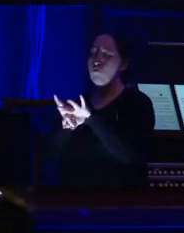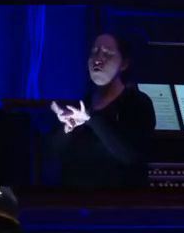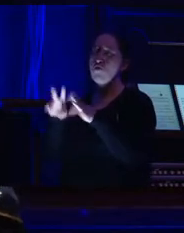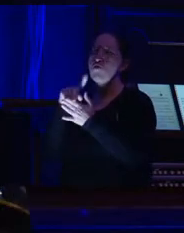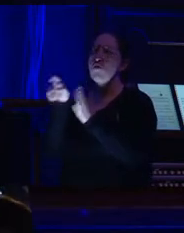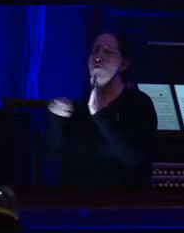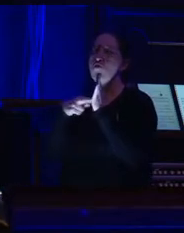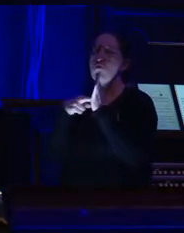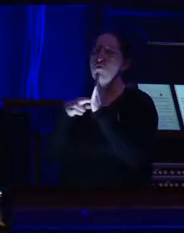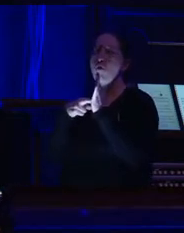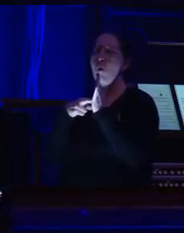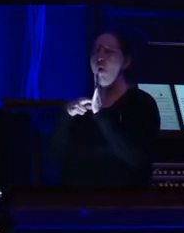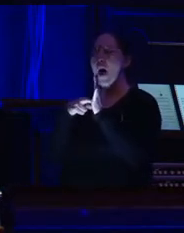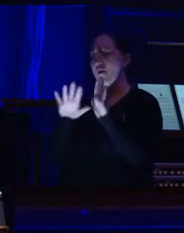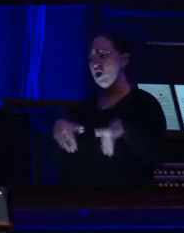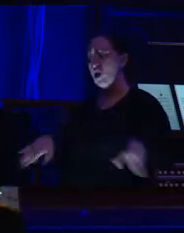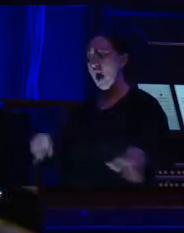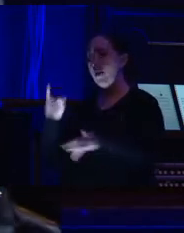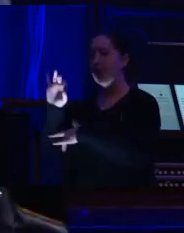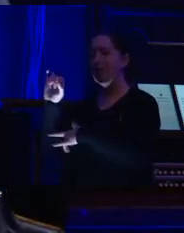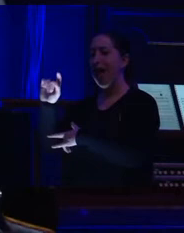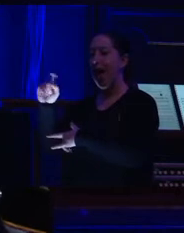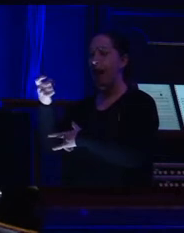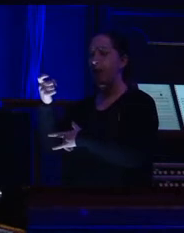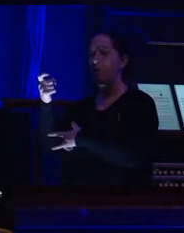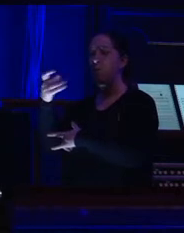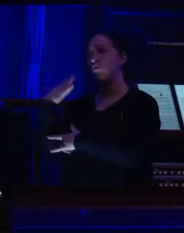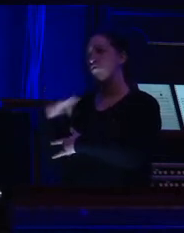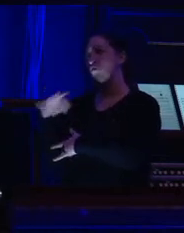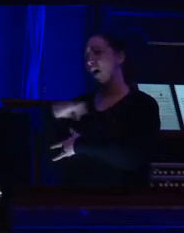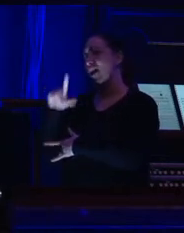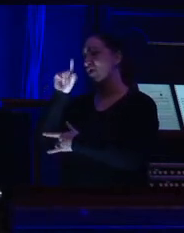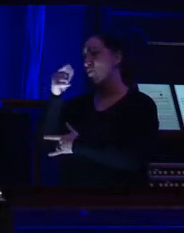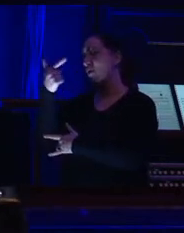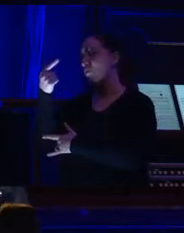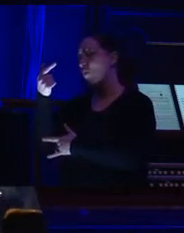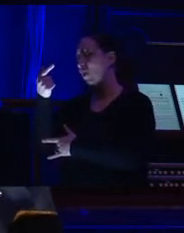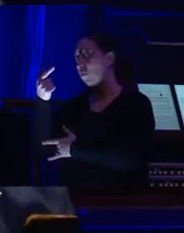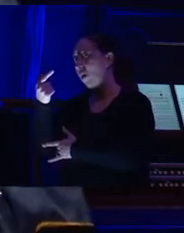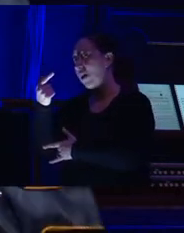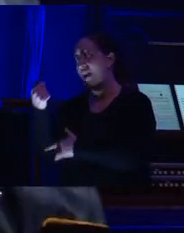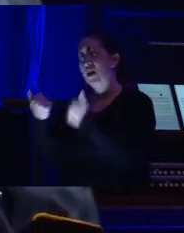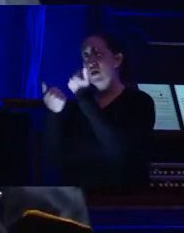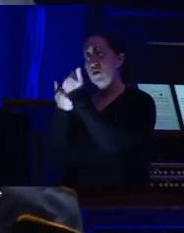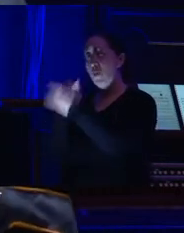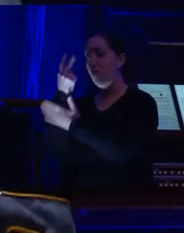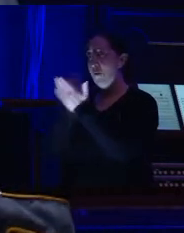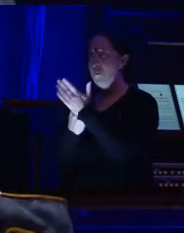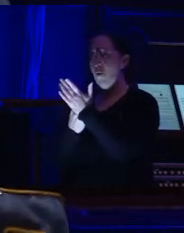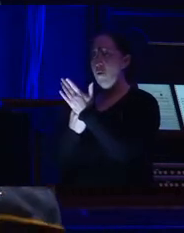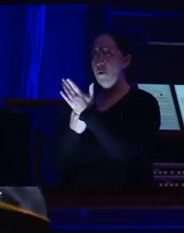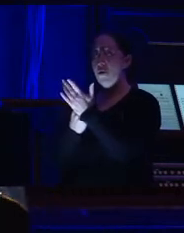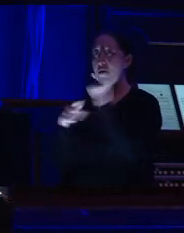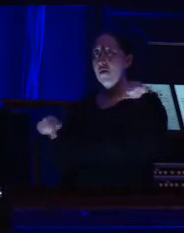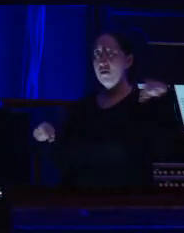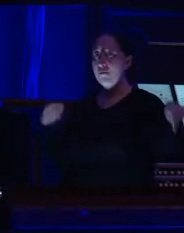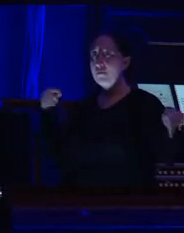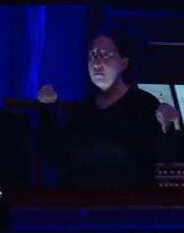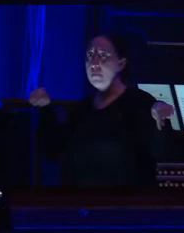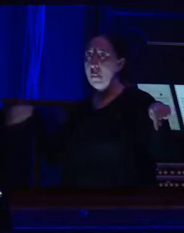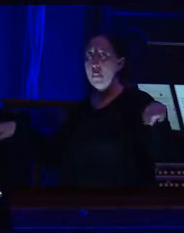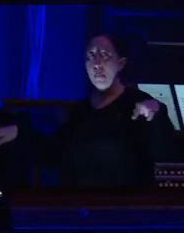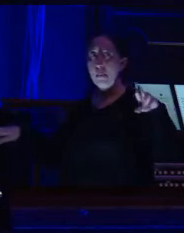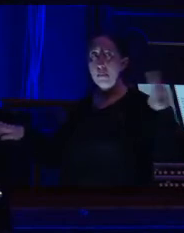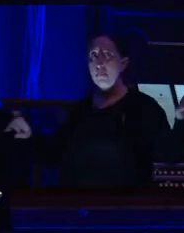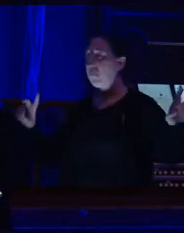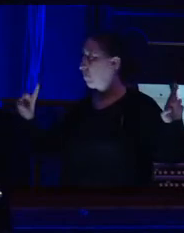the Child Tax Credit in 2021, which has received support from both sides of the aisle and has been hailed as